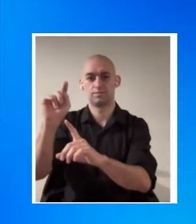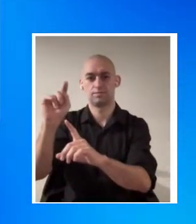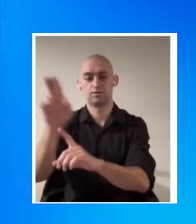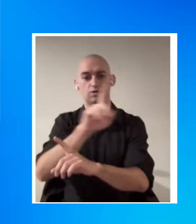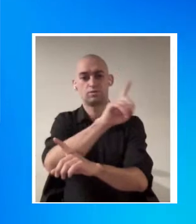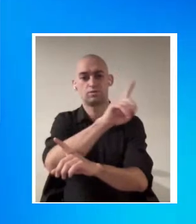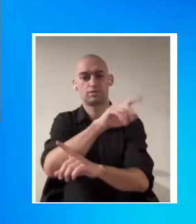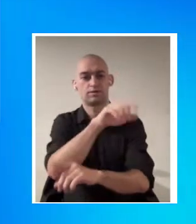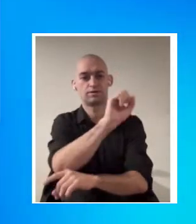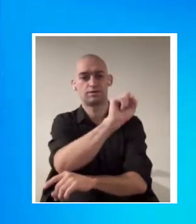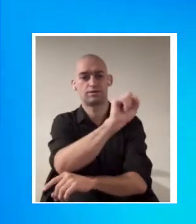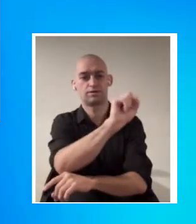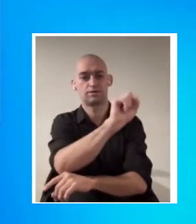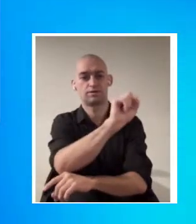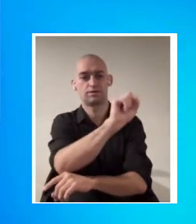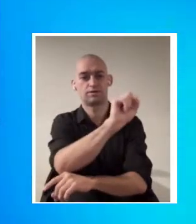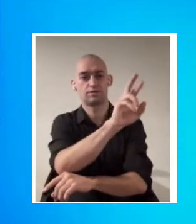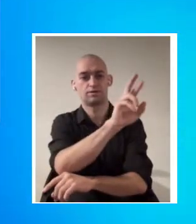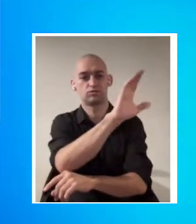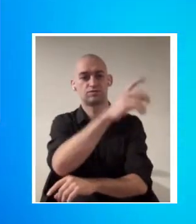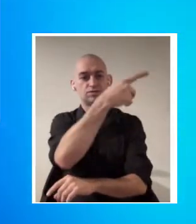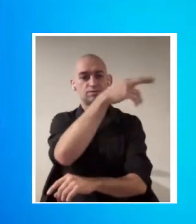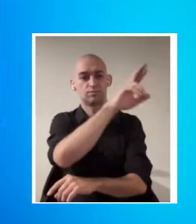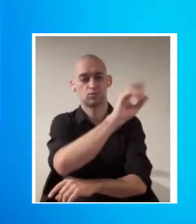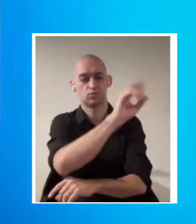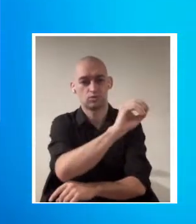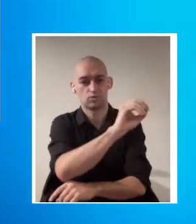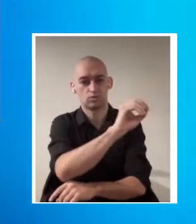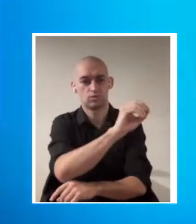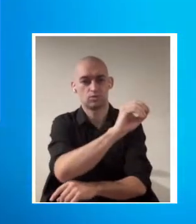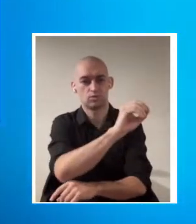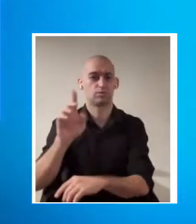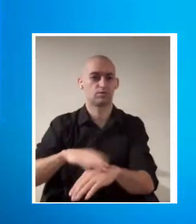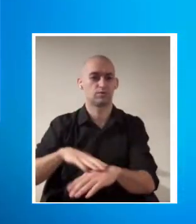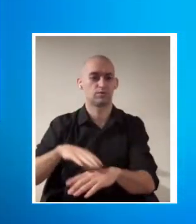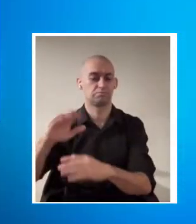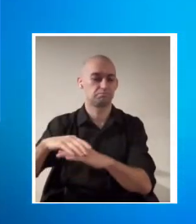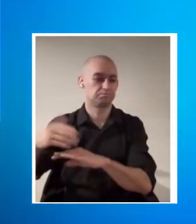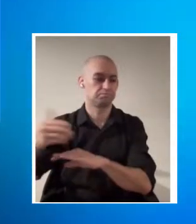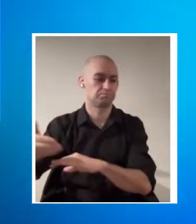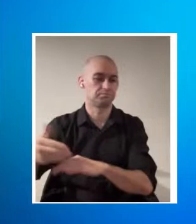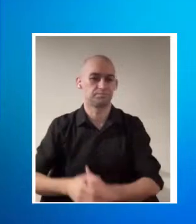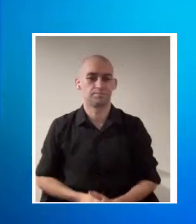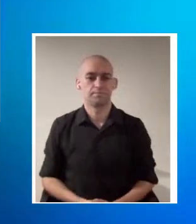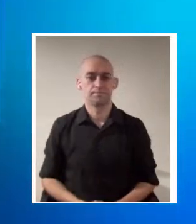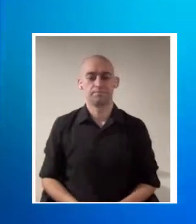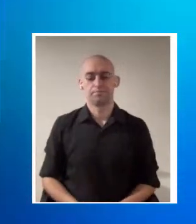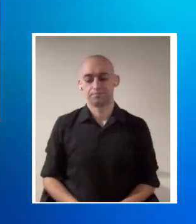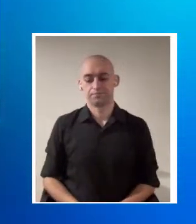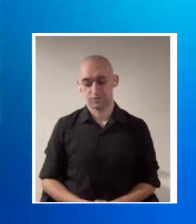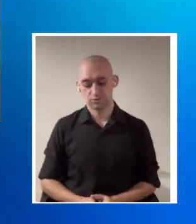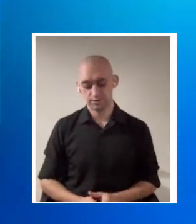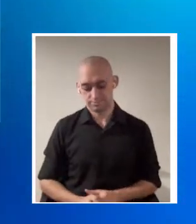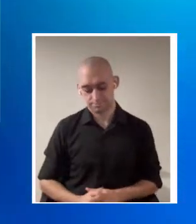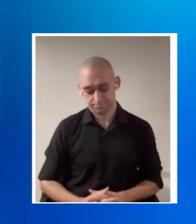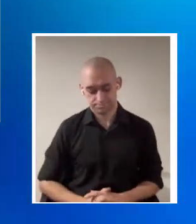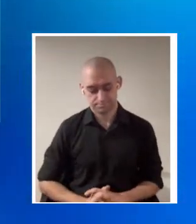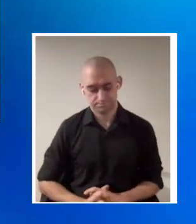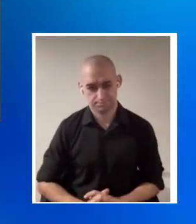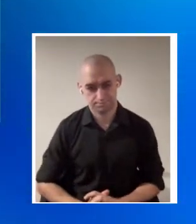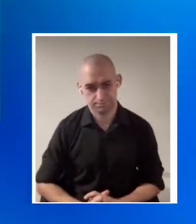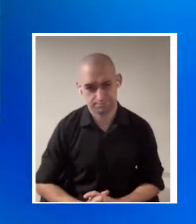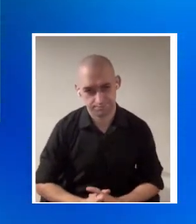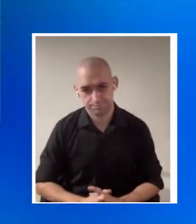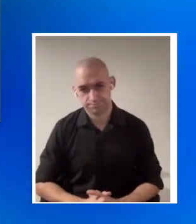monitor. Could you assist me with that sometime today? Okay. All